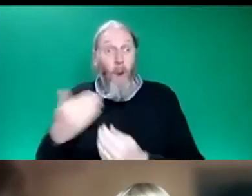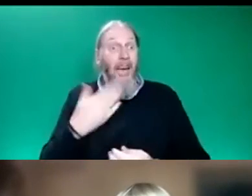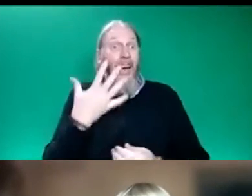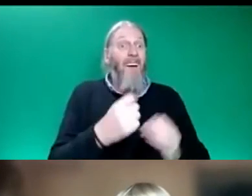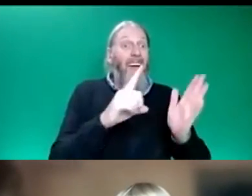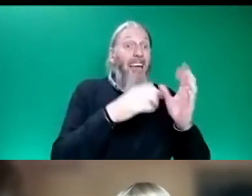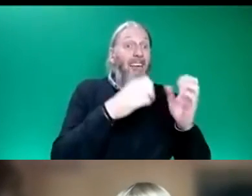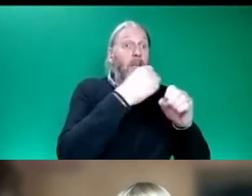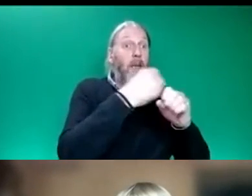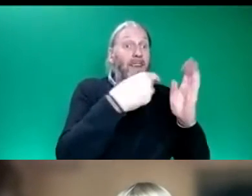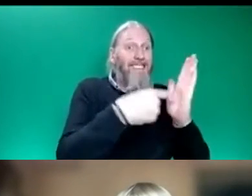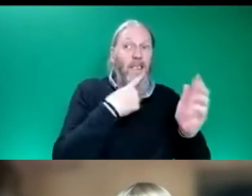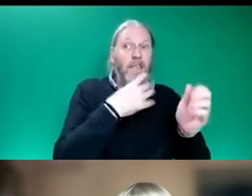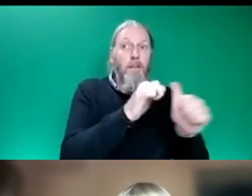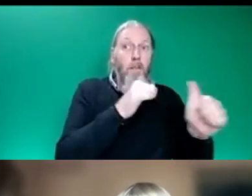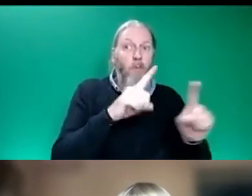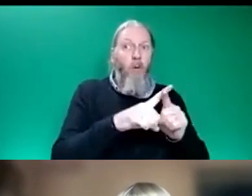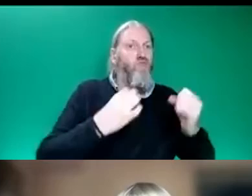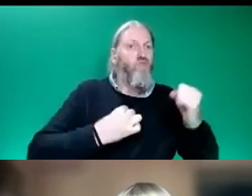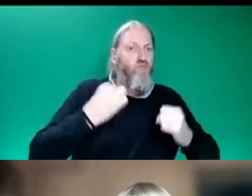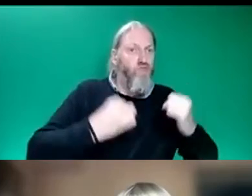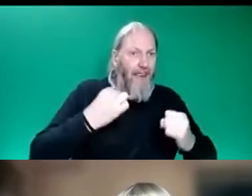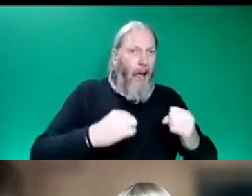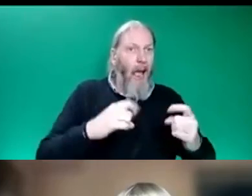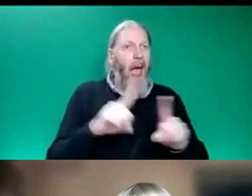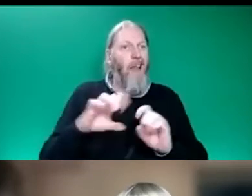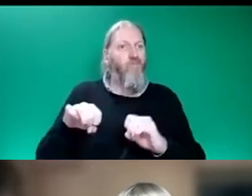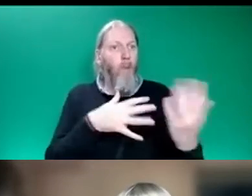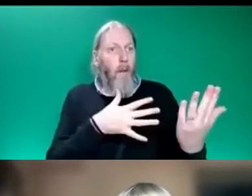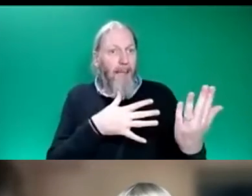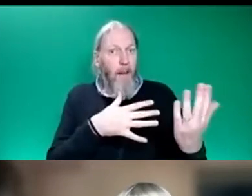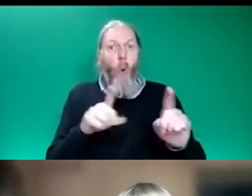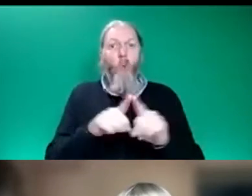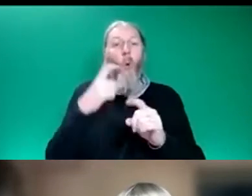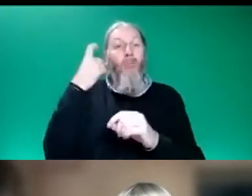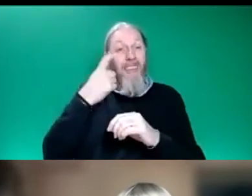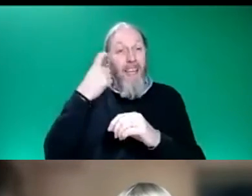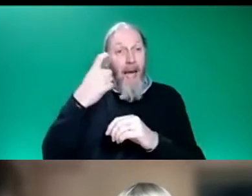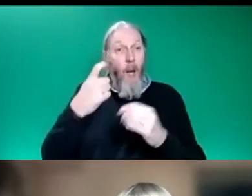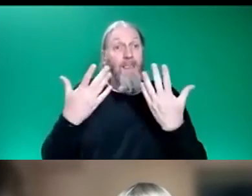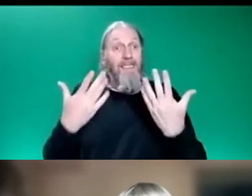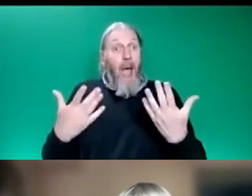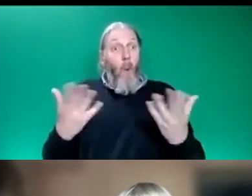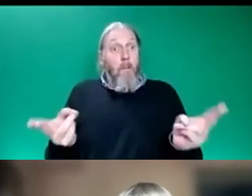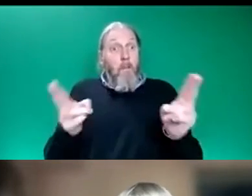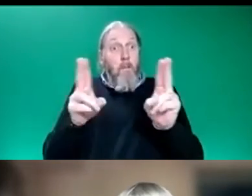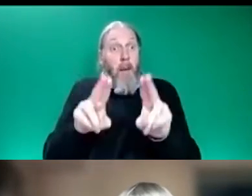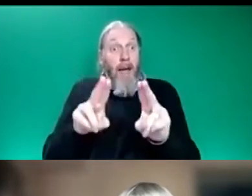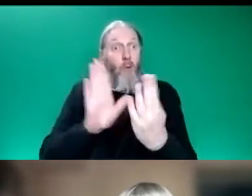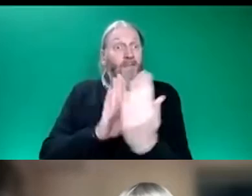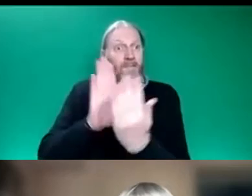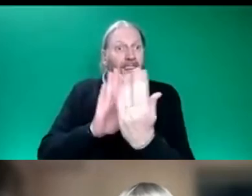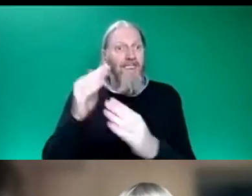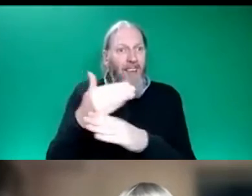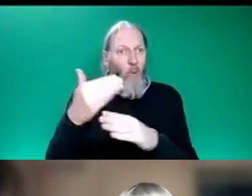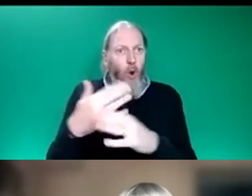groups, thinking about the ways in which also to support organisations which are returning back to face-to-face work. So sustaining